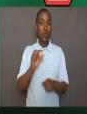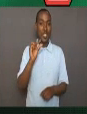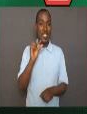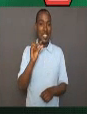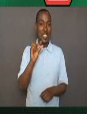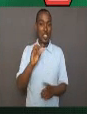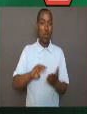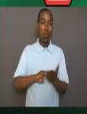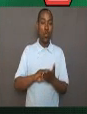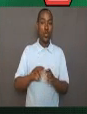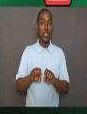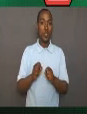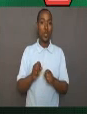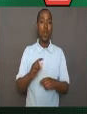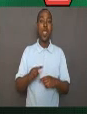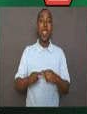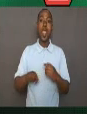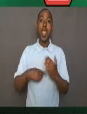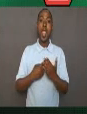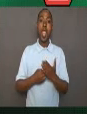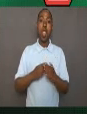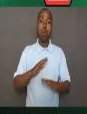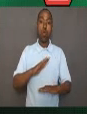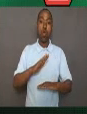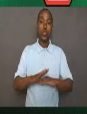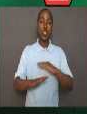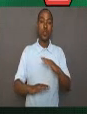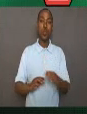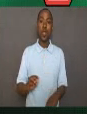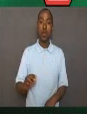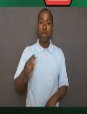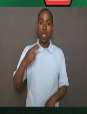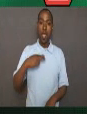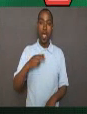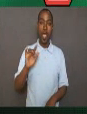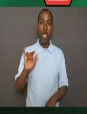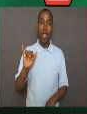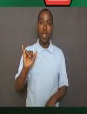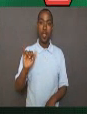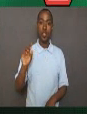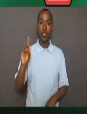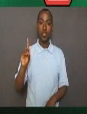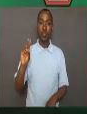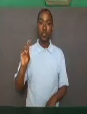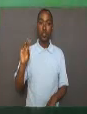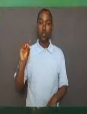molecules. This process is called hydrolysis.